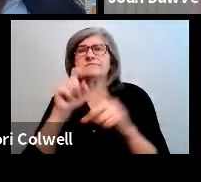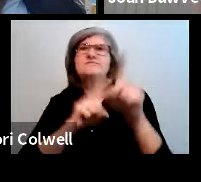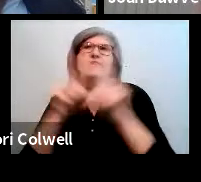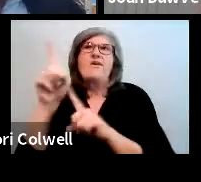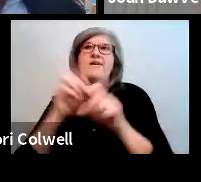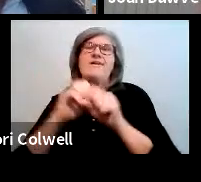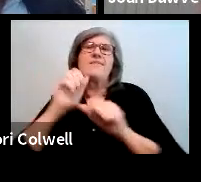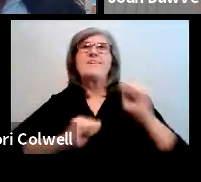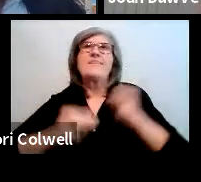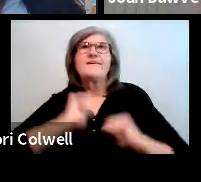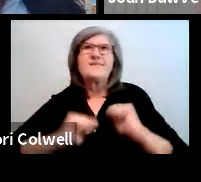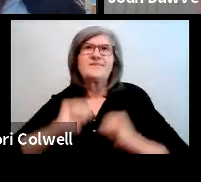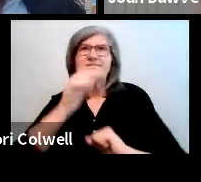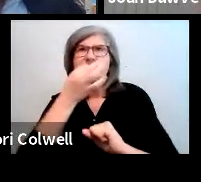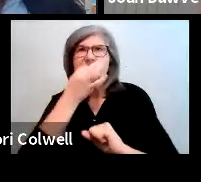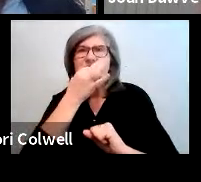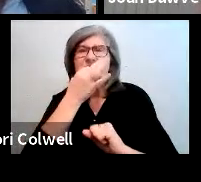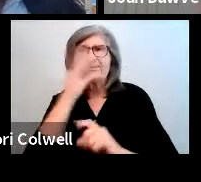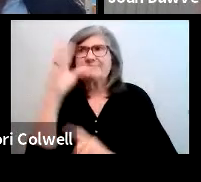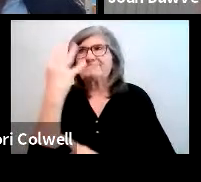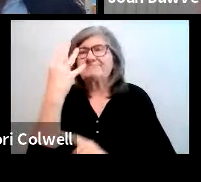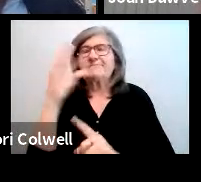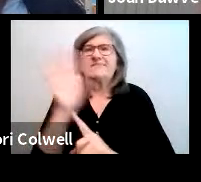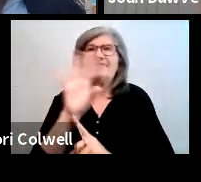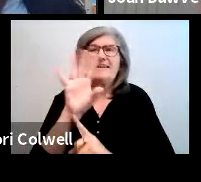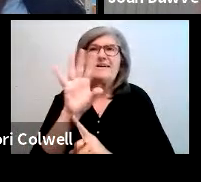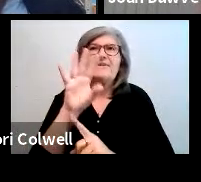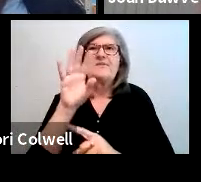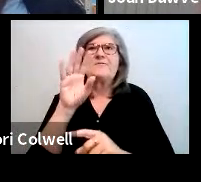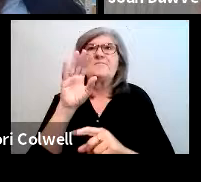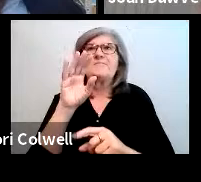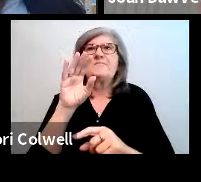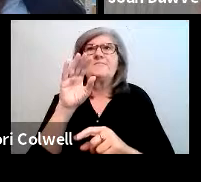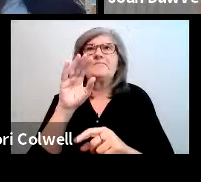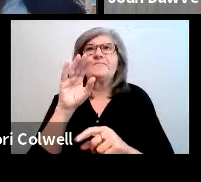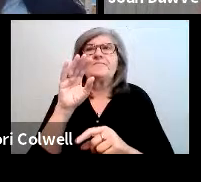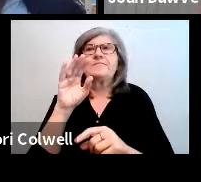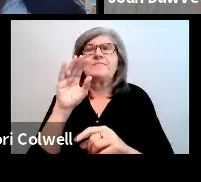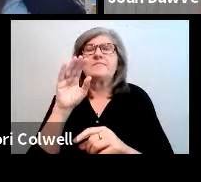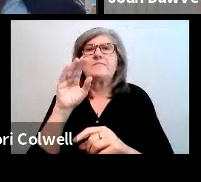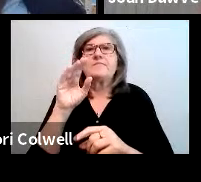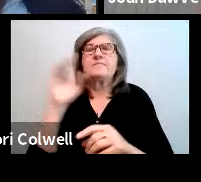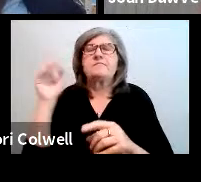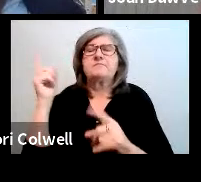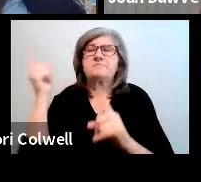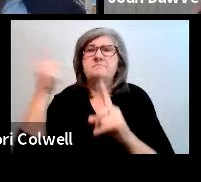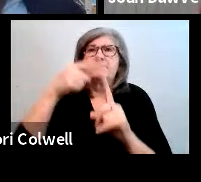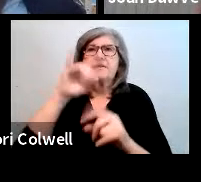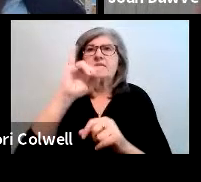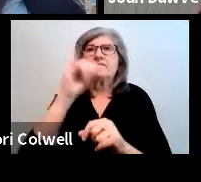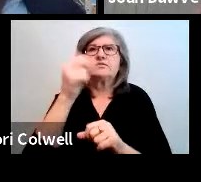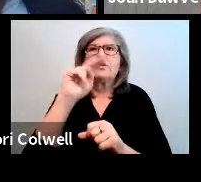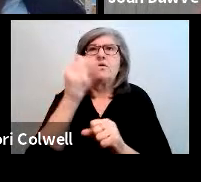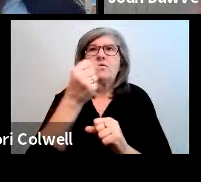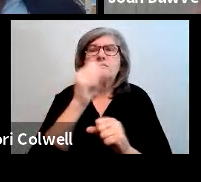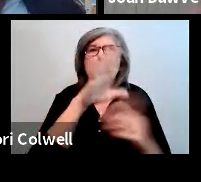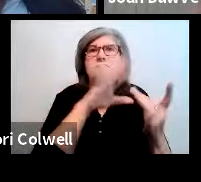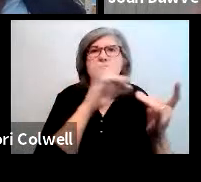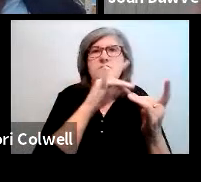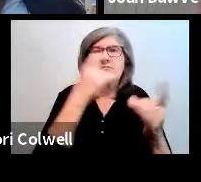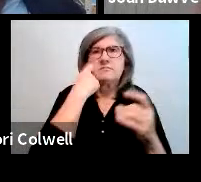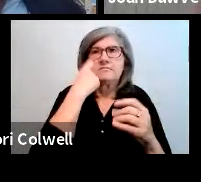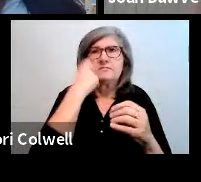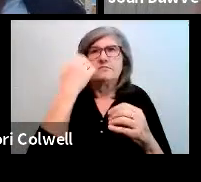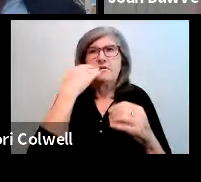you, among others. To Joan's point earlier, knowing that healthcare providers are so impactful